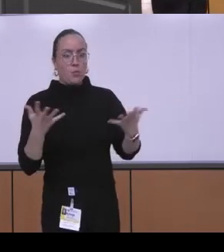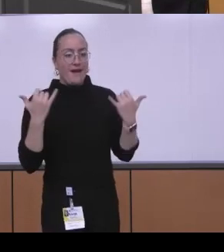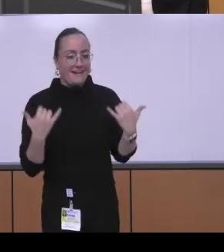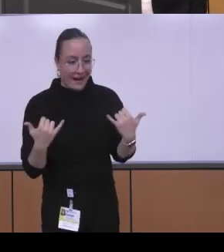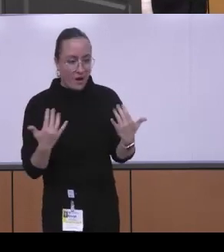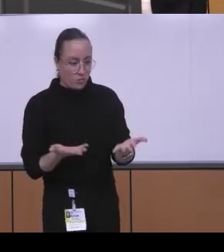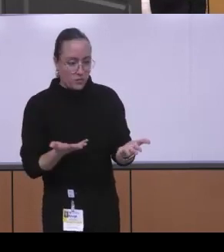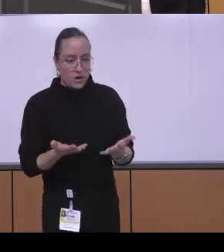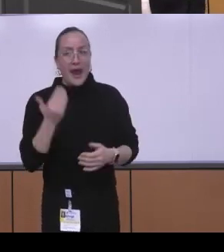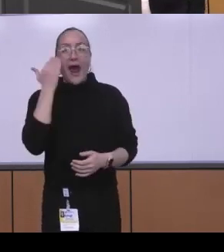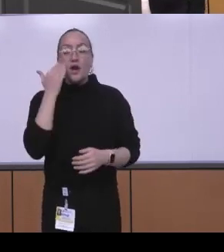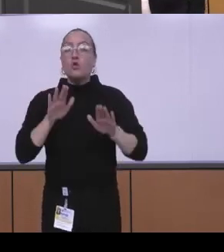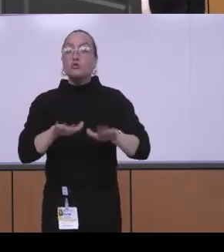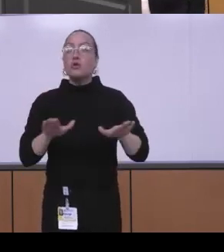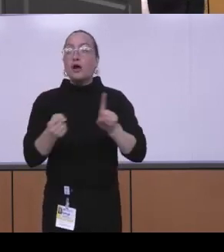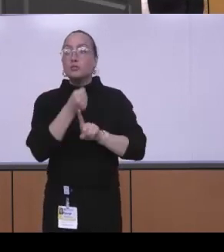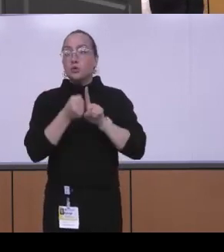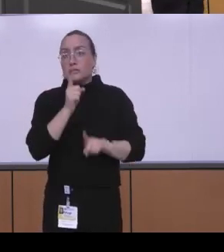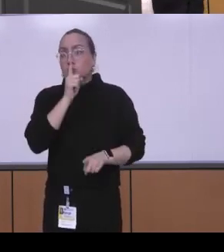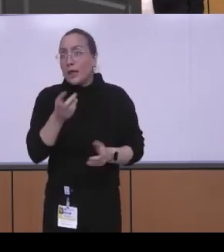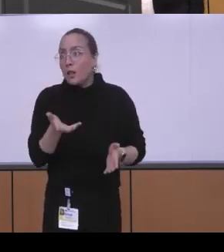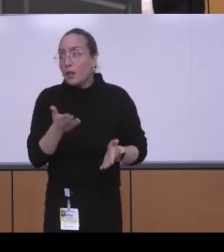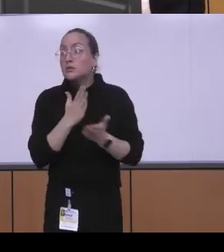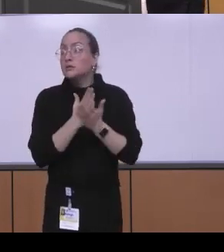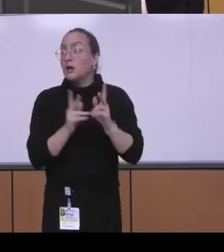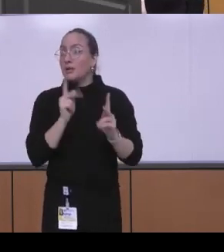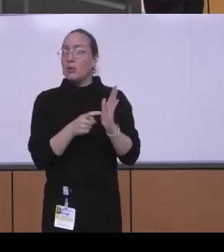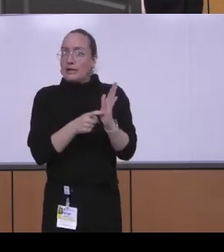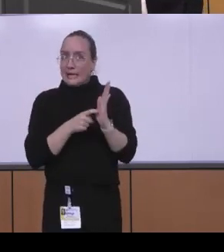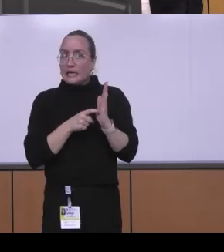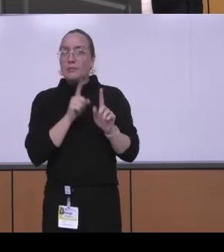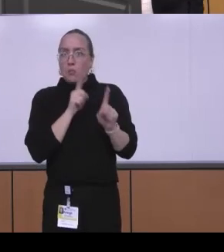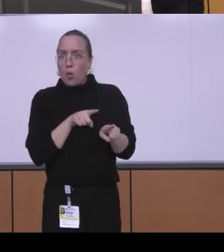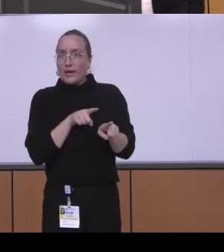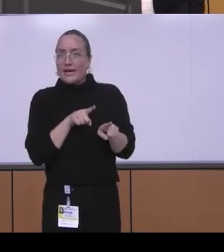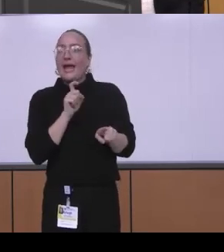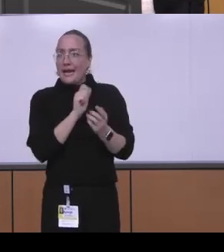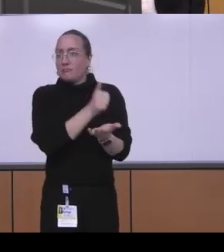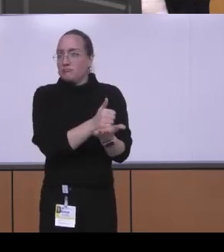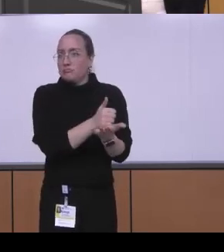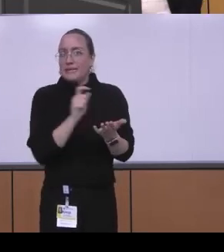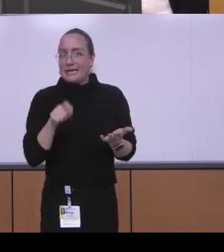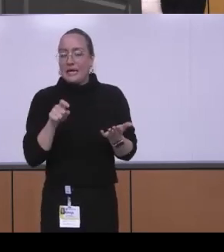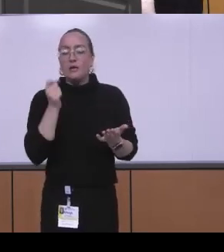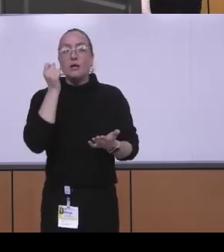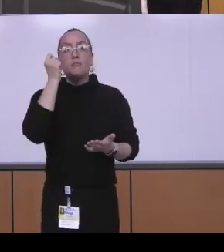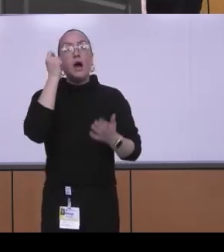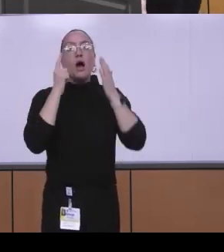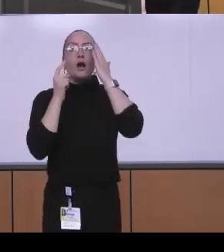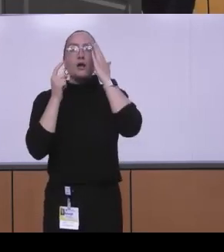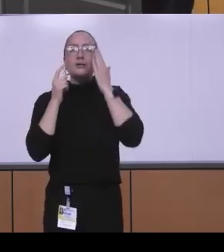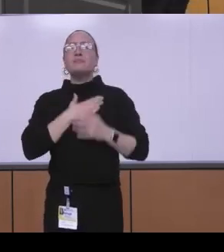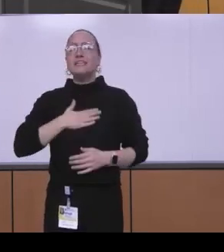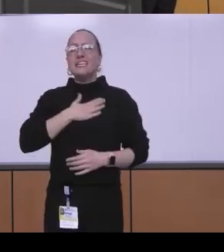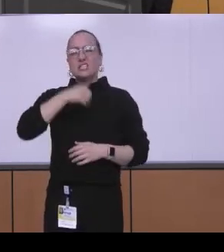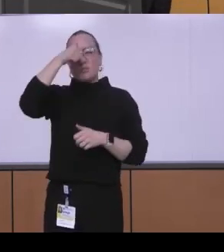course, child abuse is real, and some people should be reported and to have intervention. But I think what we should remember,